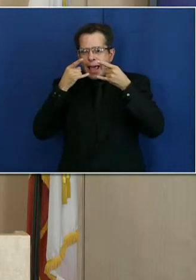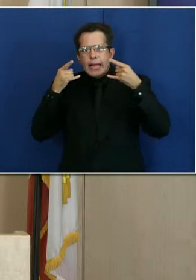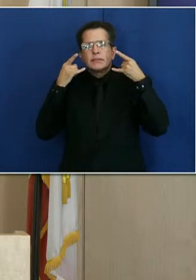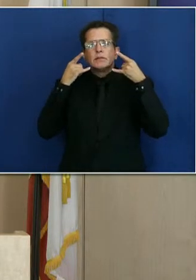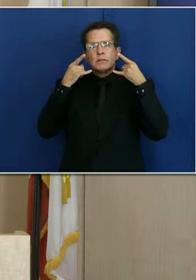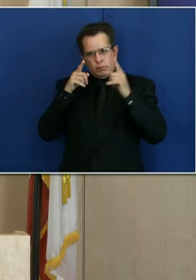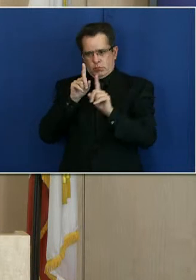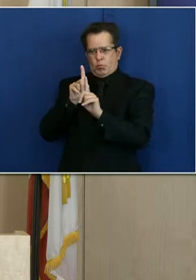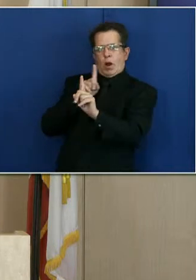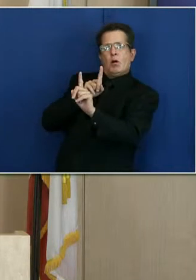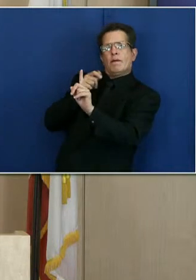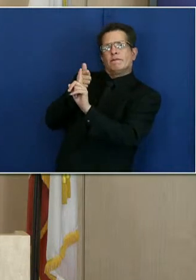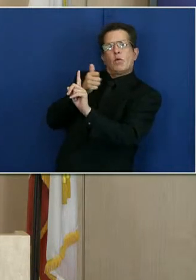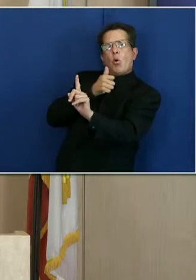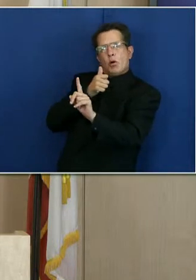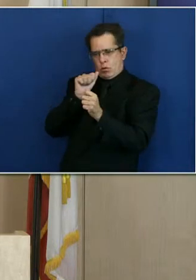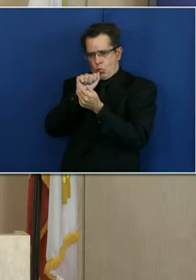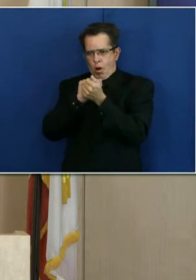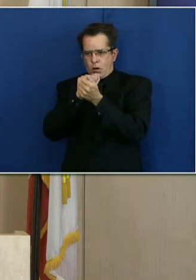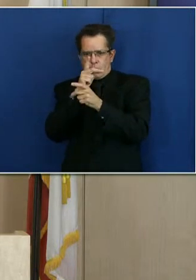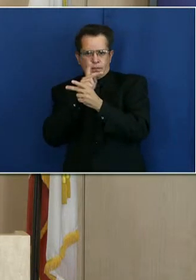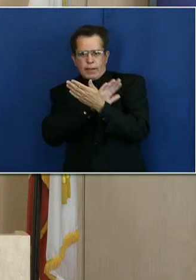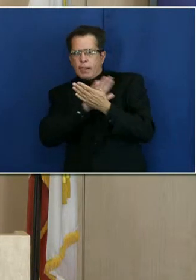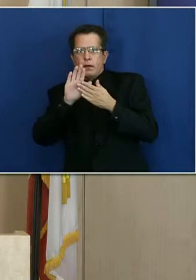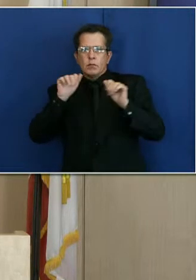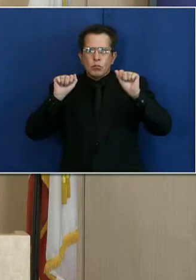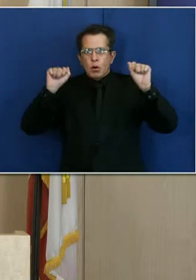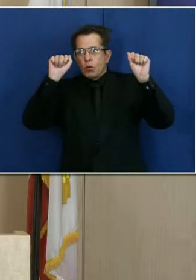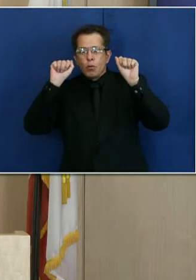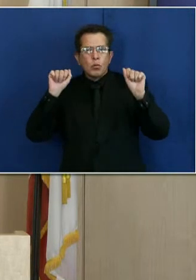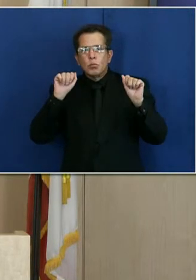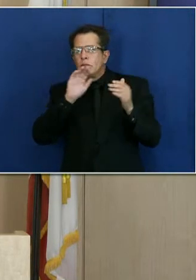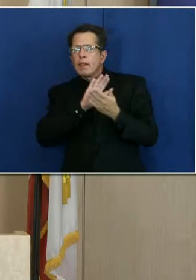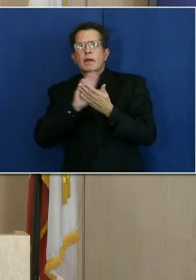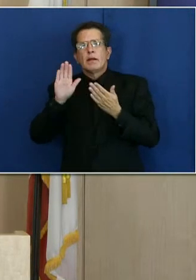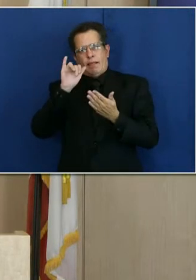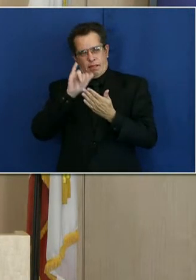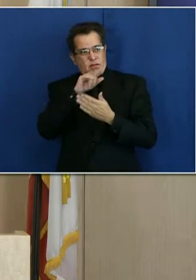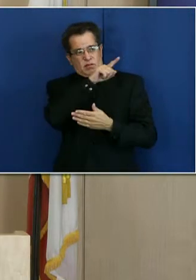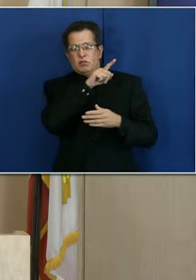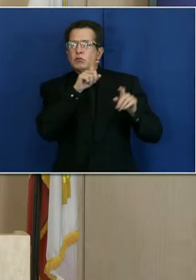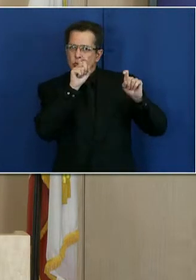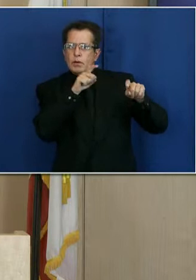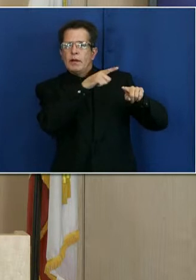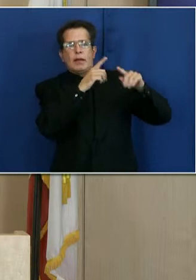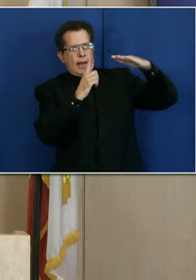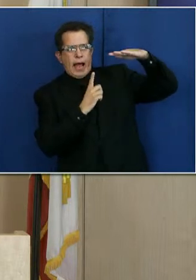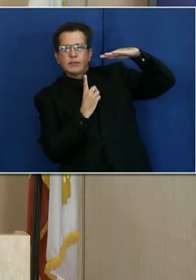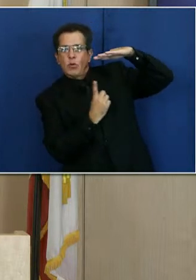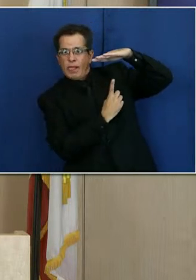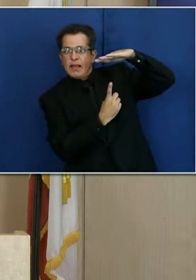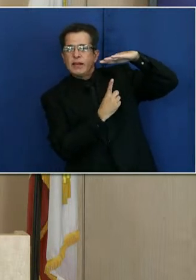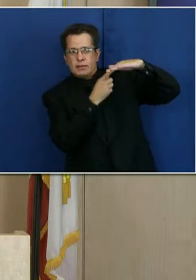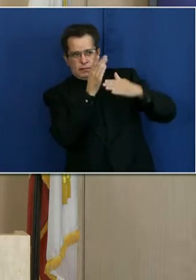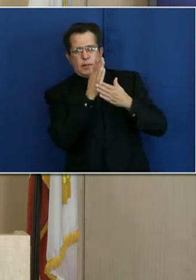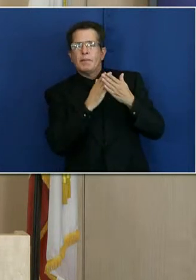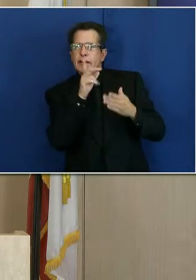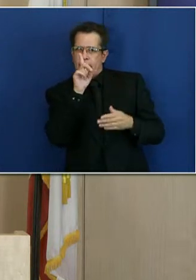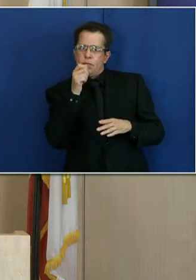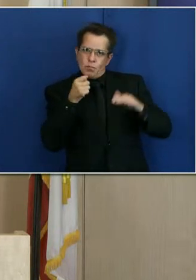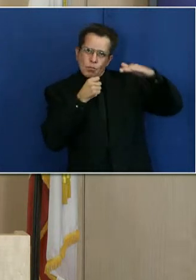be social distancing, they should be washing their hands. Those students who are in isolation and in quarantine are in isolation and